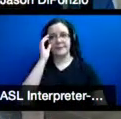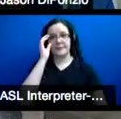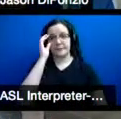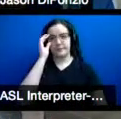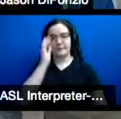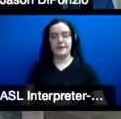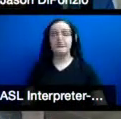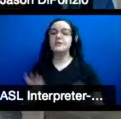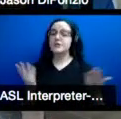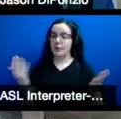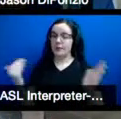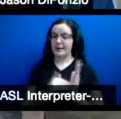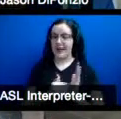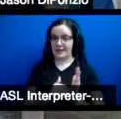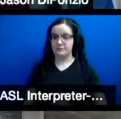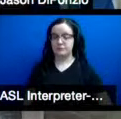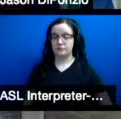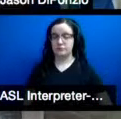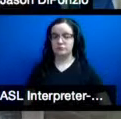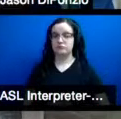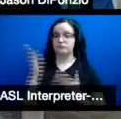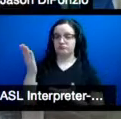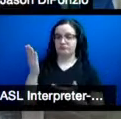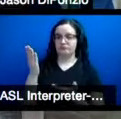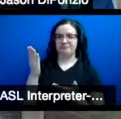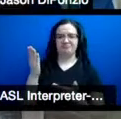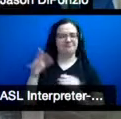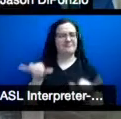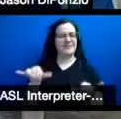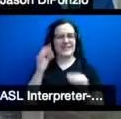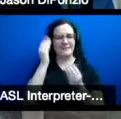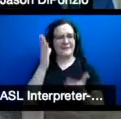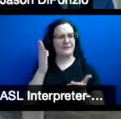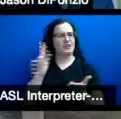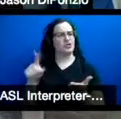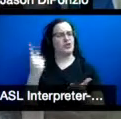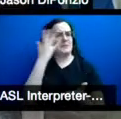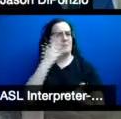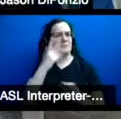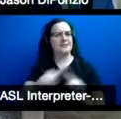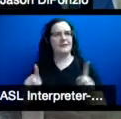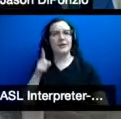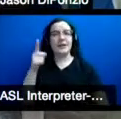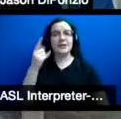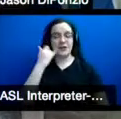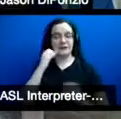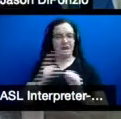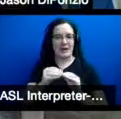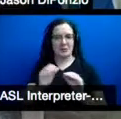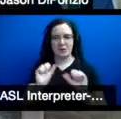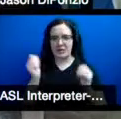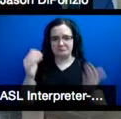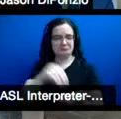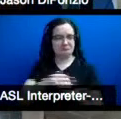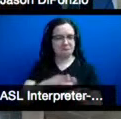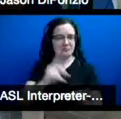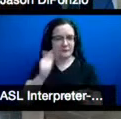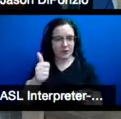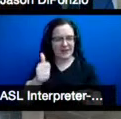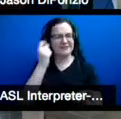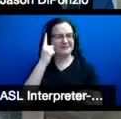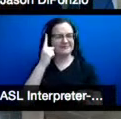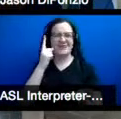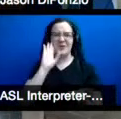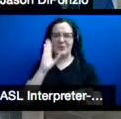So again, this is just that in a different format. This is our phone number. Feel free to take that down, but you're going to see it all over